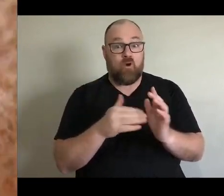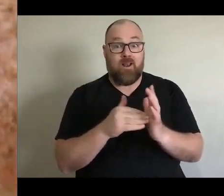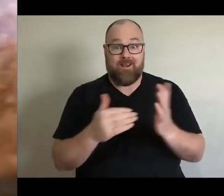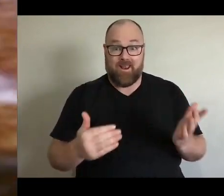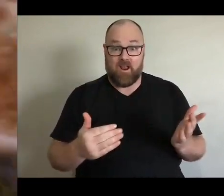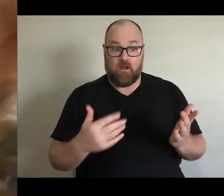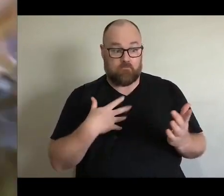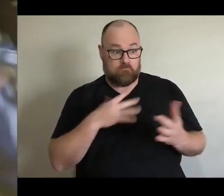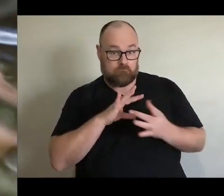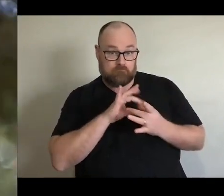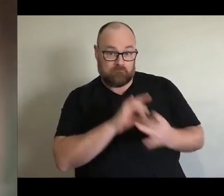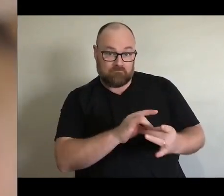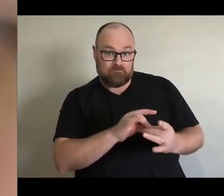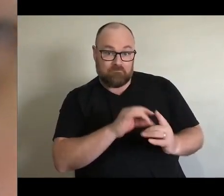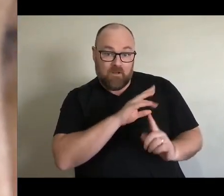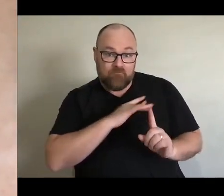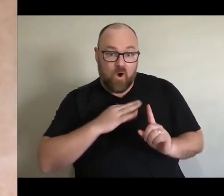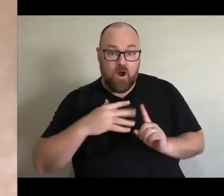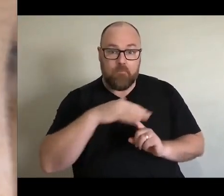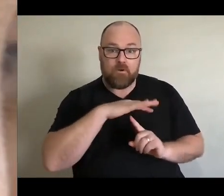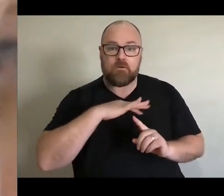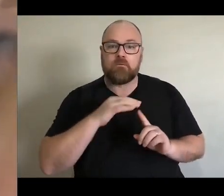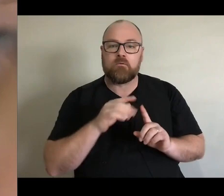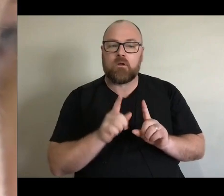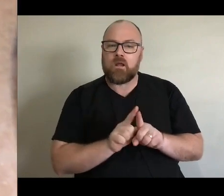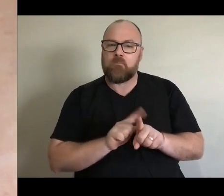our environment, but who we are as people.